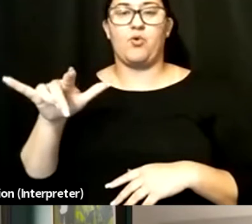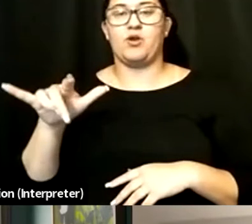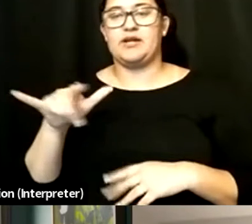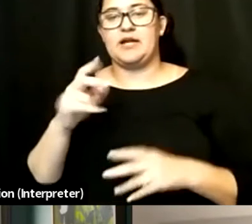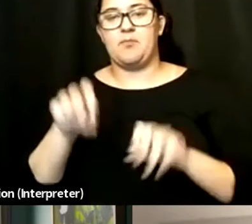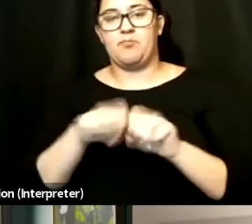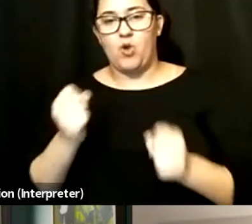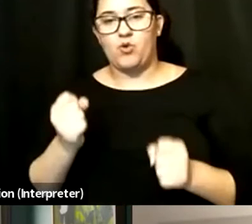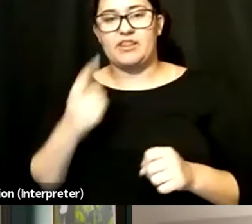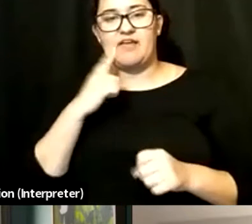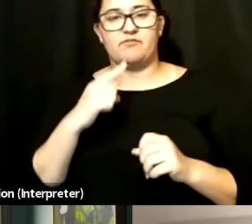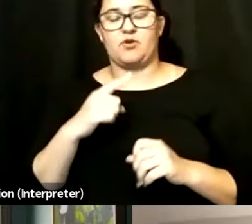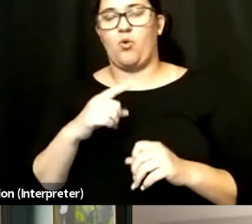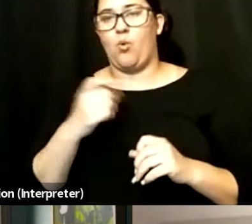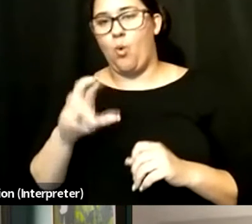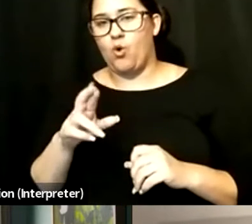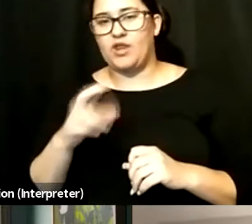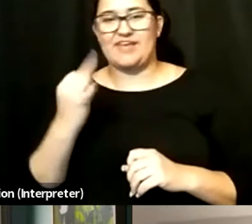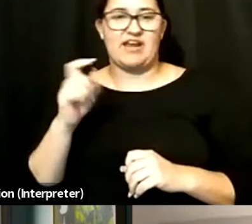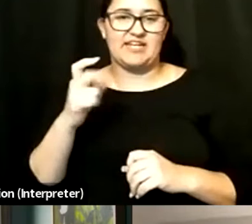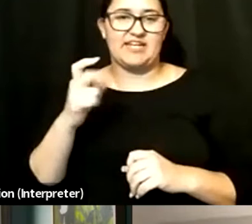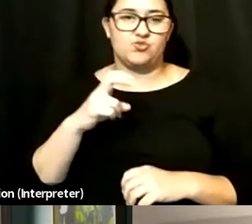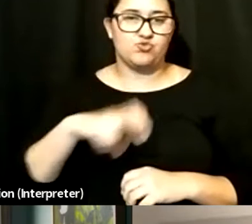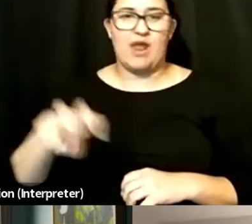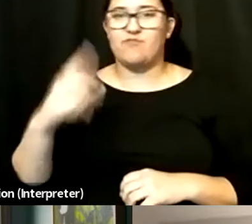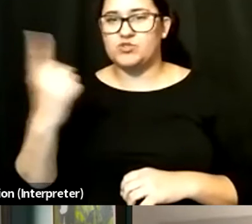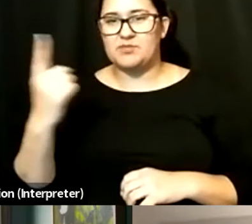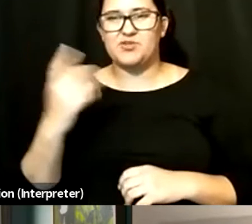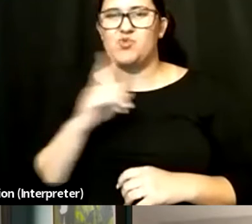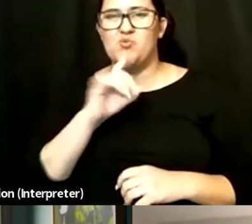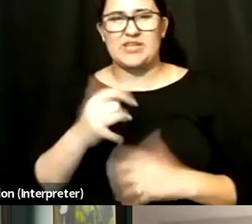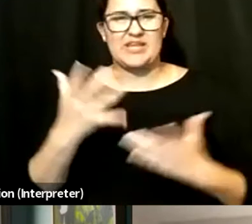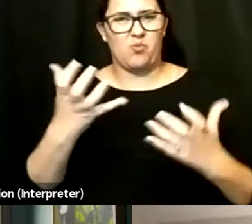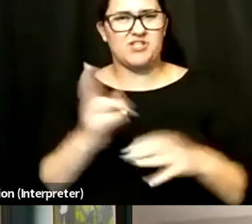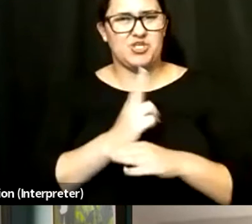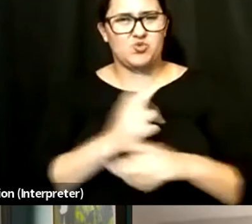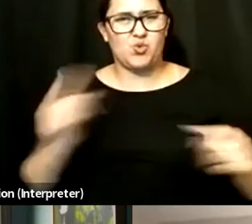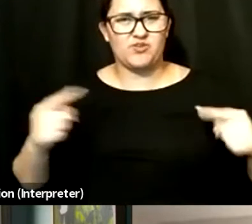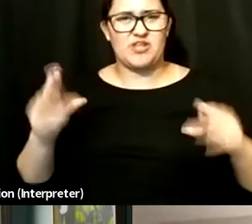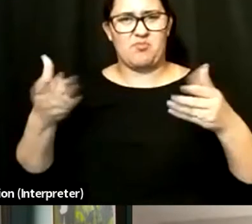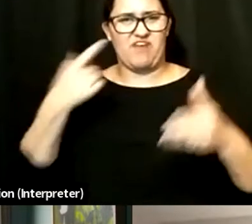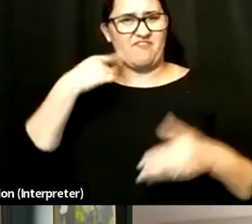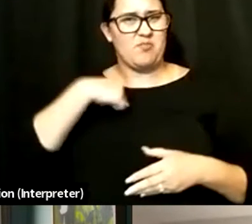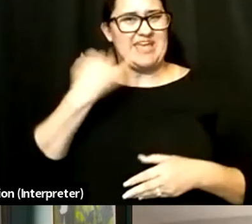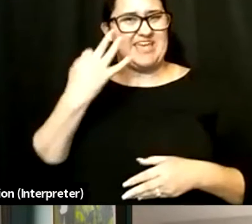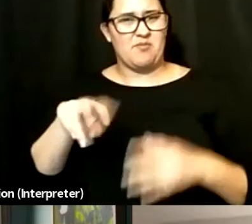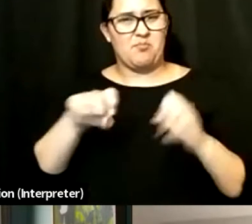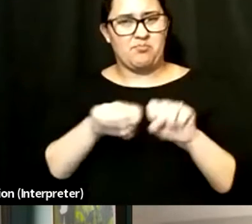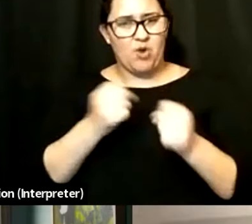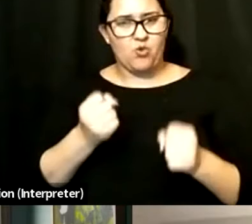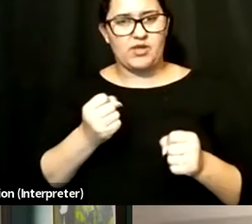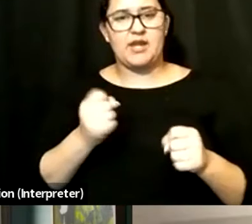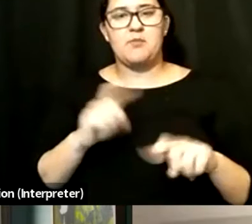it's going to be broken, if I need to travel? Like, all these things race through my mind. Like, and then also, how am I going to get around in my wheelchair